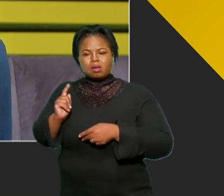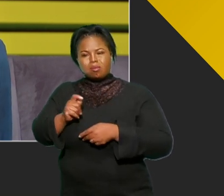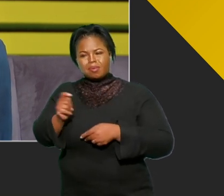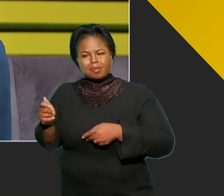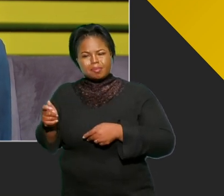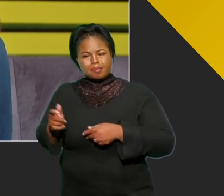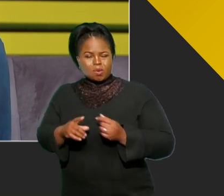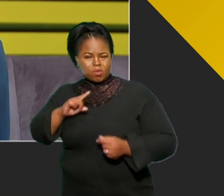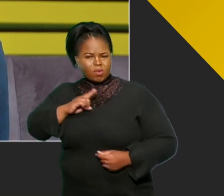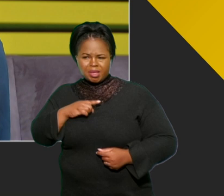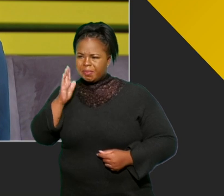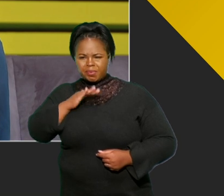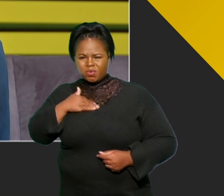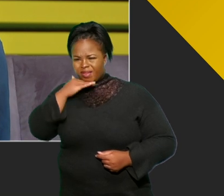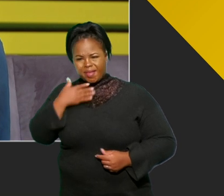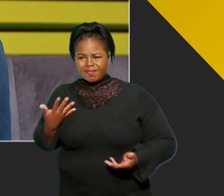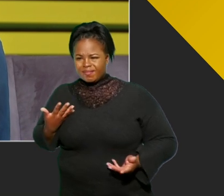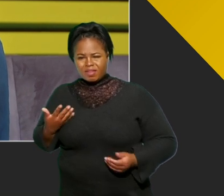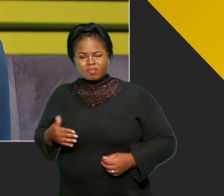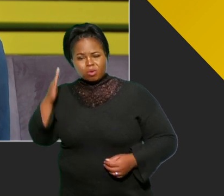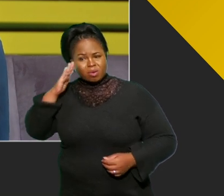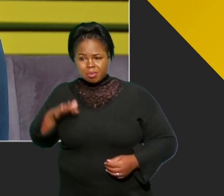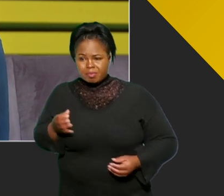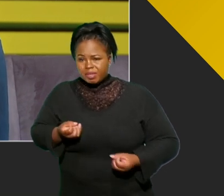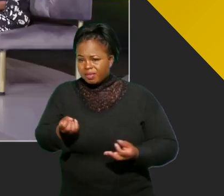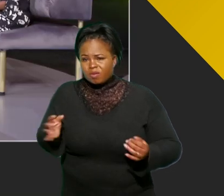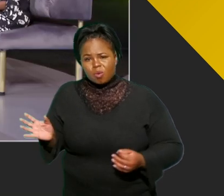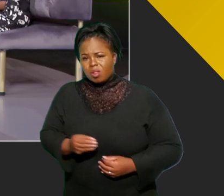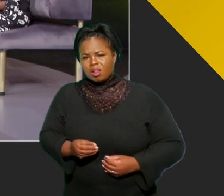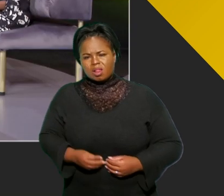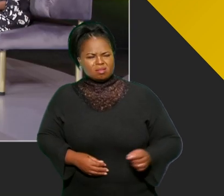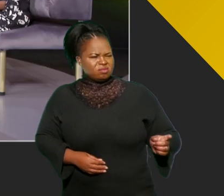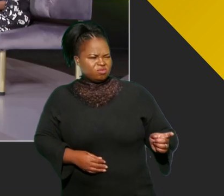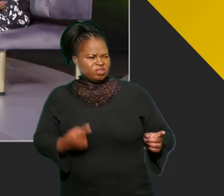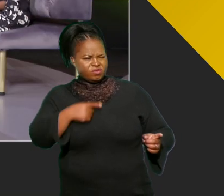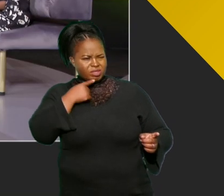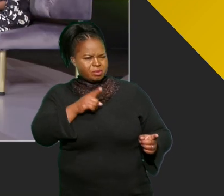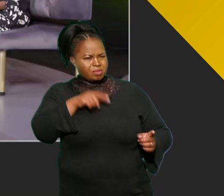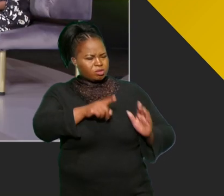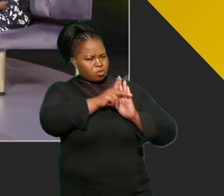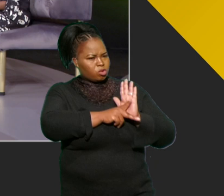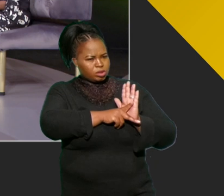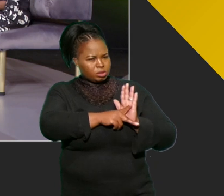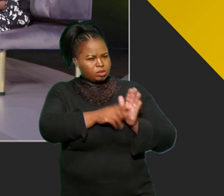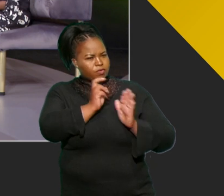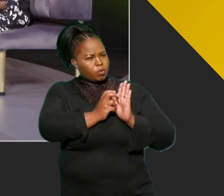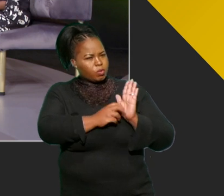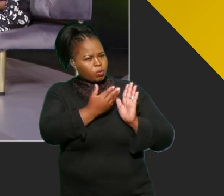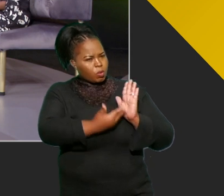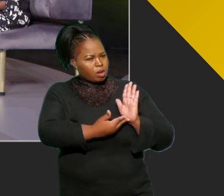they don't have enough means to provide accommodation. When you say they need to put in a policy, a